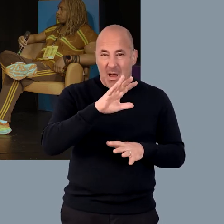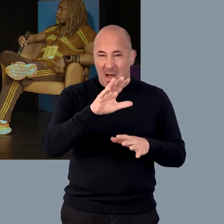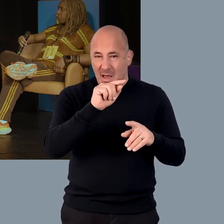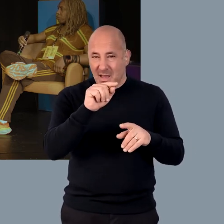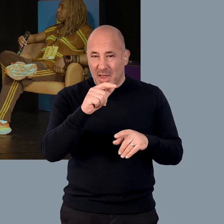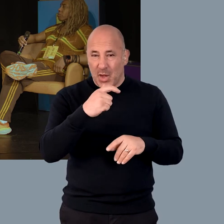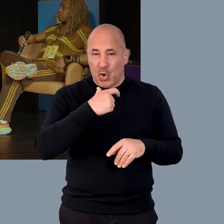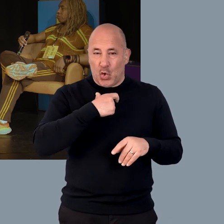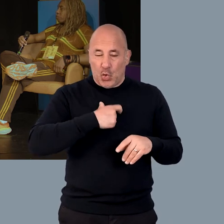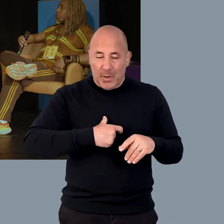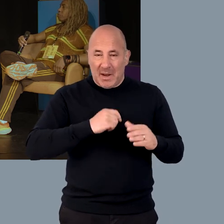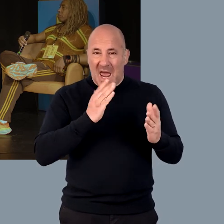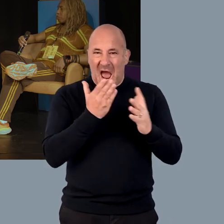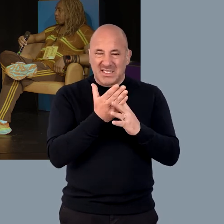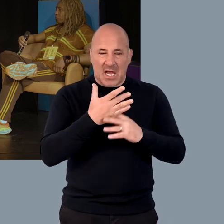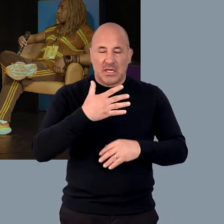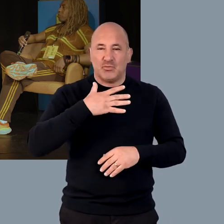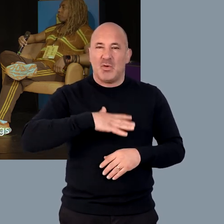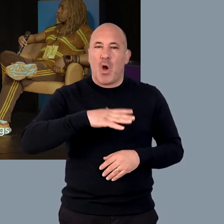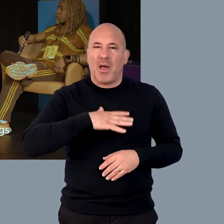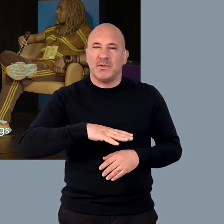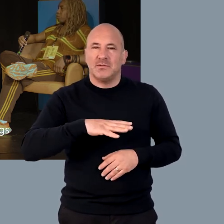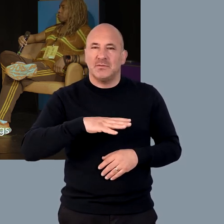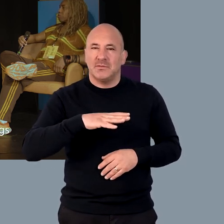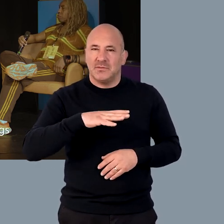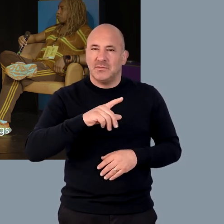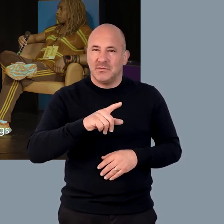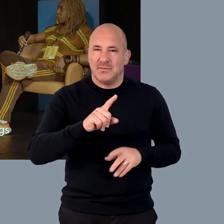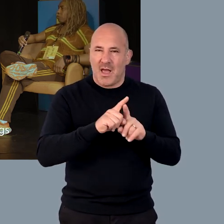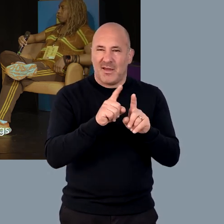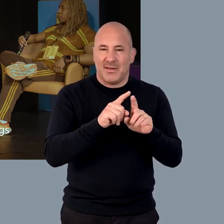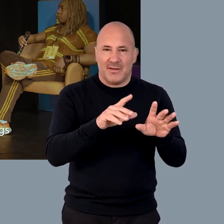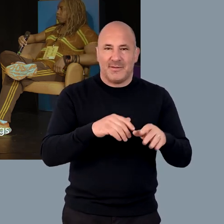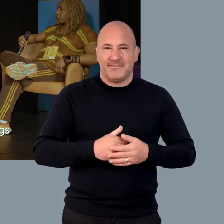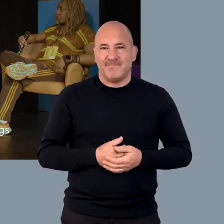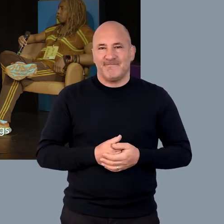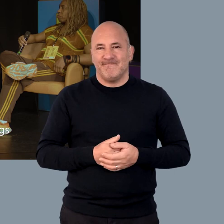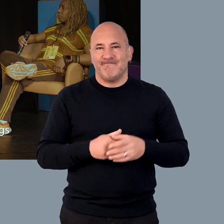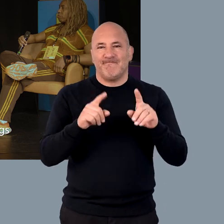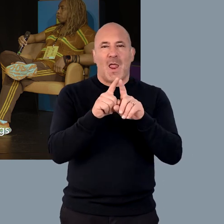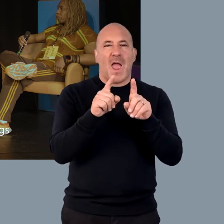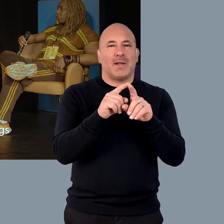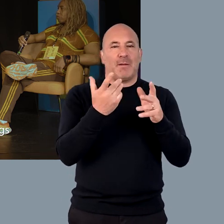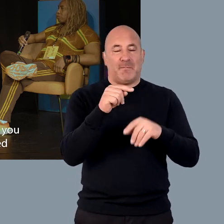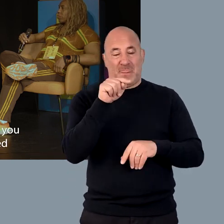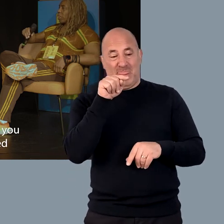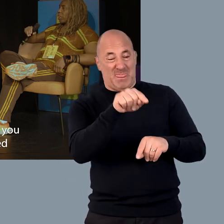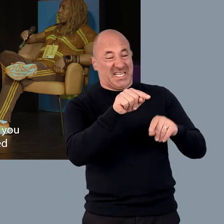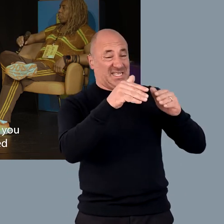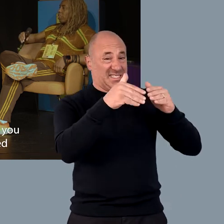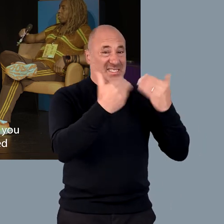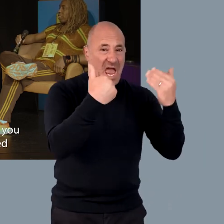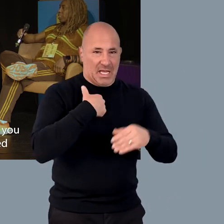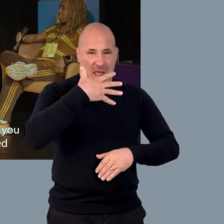Be be able to be the best that you can is remembering that some of these things it's just it's like human Access requirements, you know,